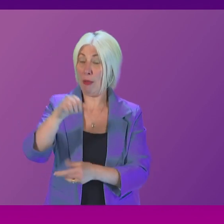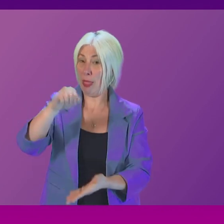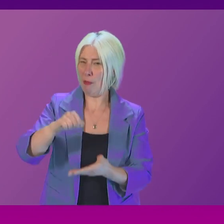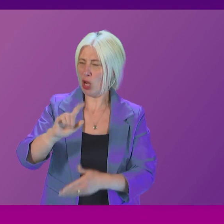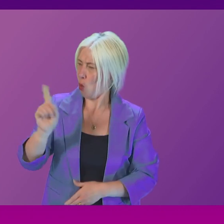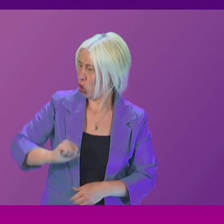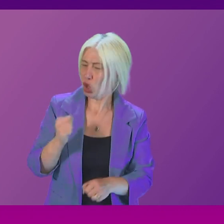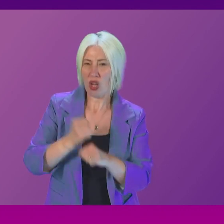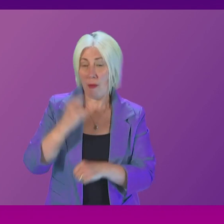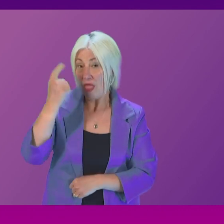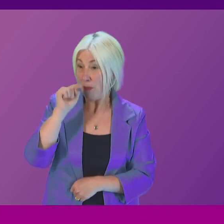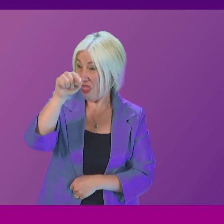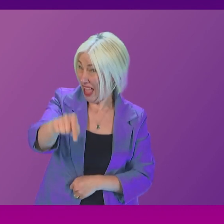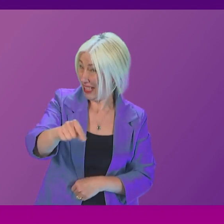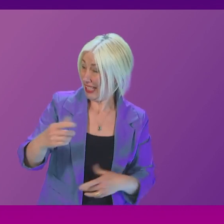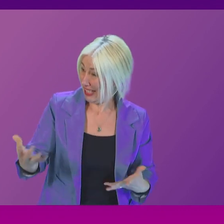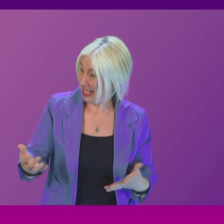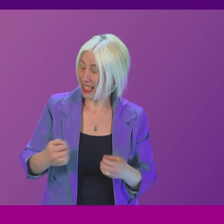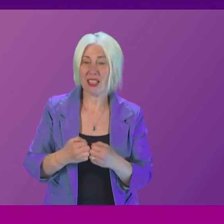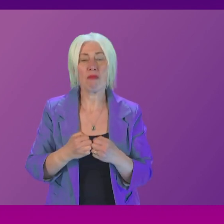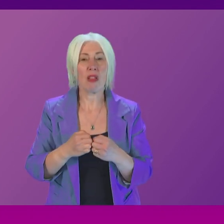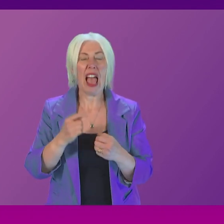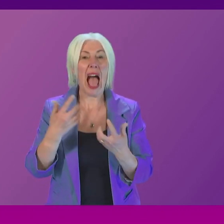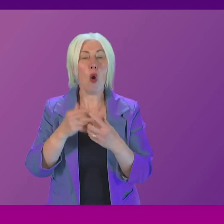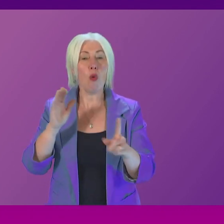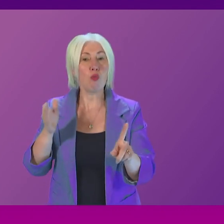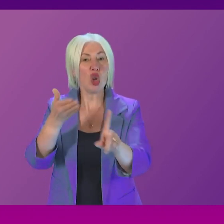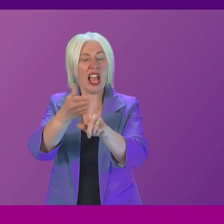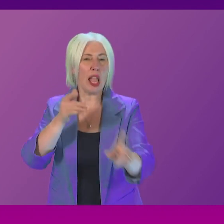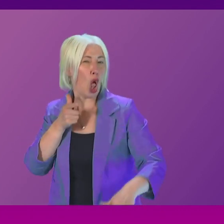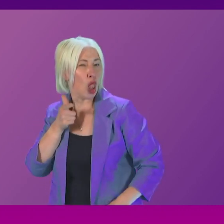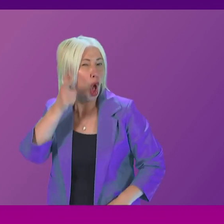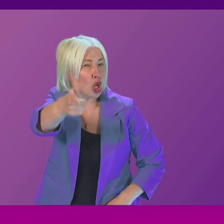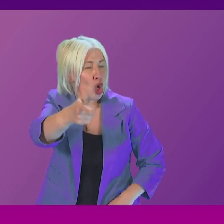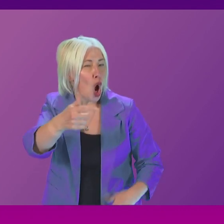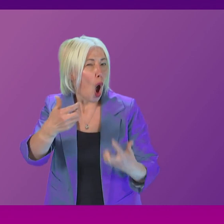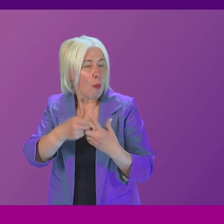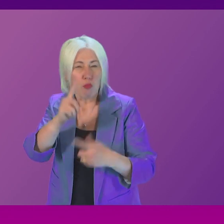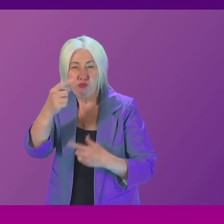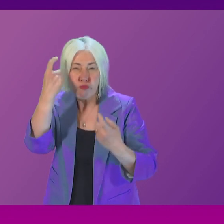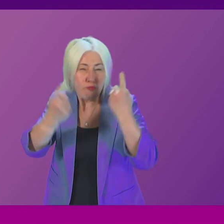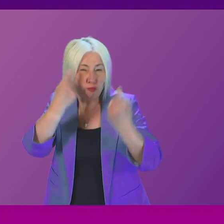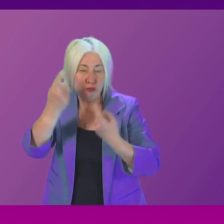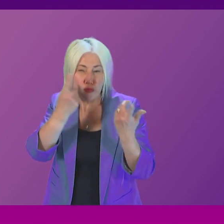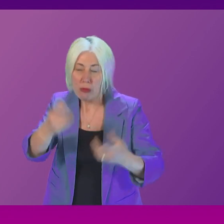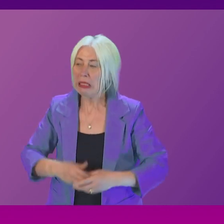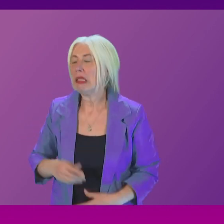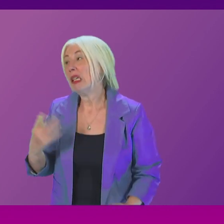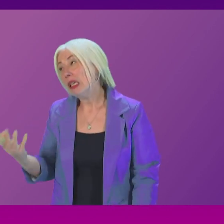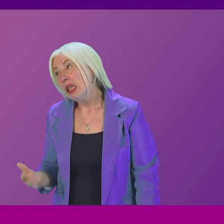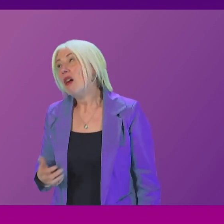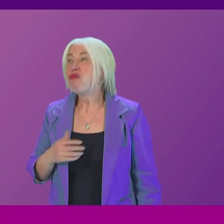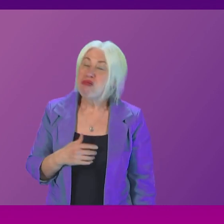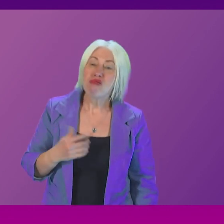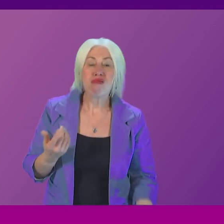what the Scottish Government is thinking about that and how they're projecting long term? I'm somewhat weary of